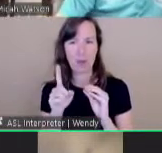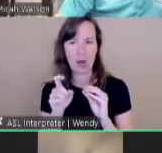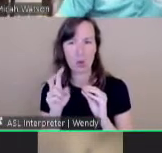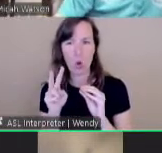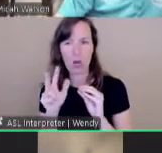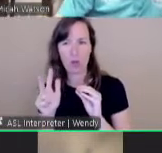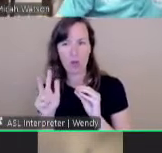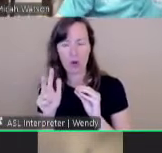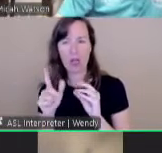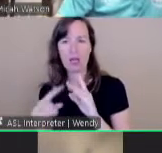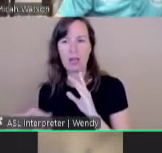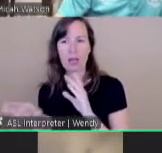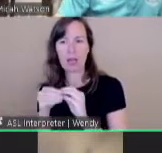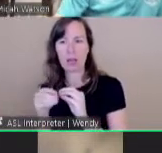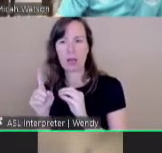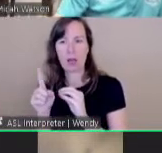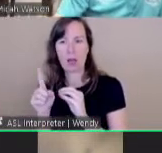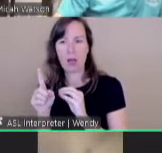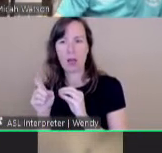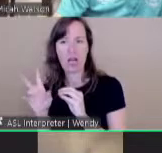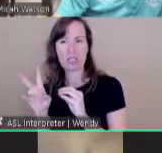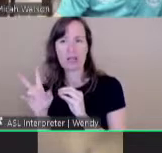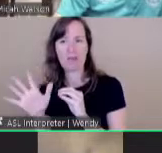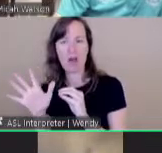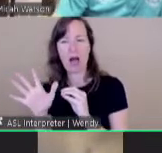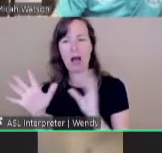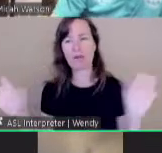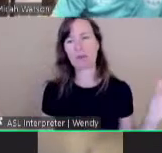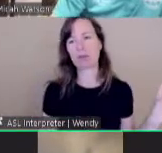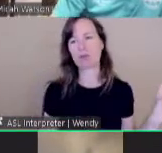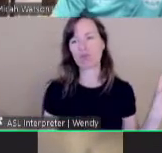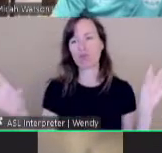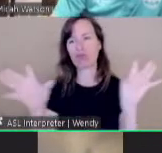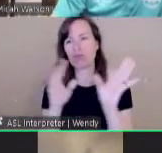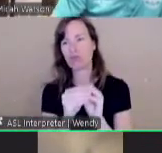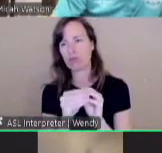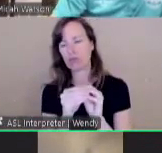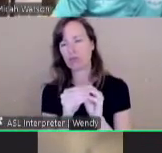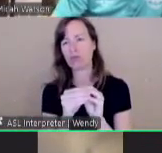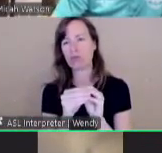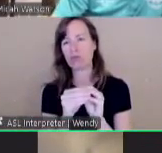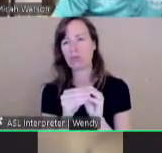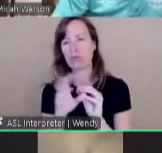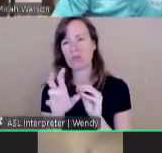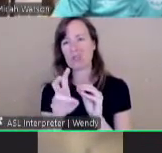123, and then another 175. This is giving us an approximately